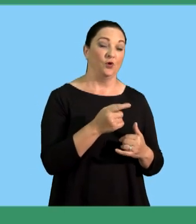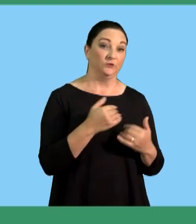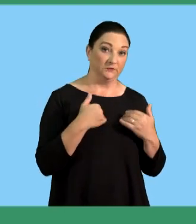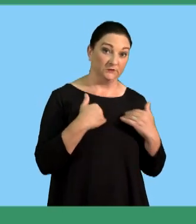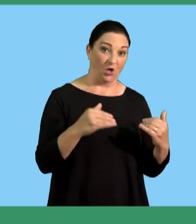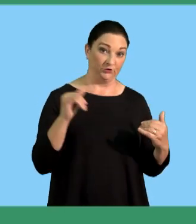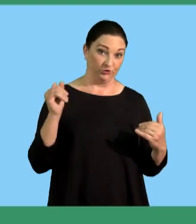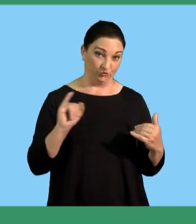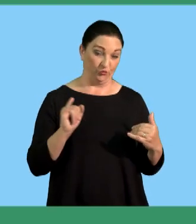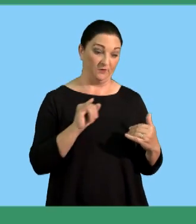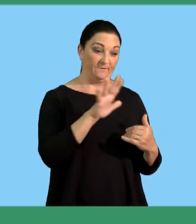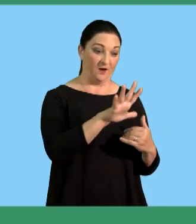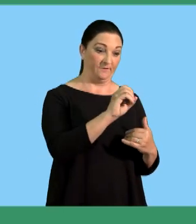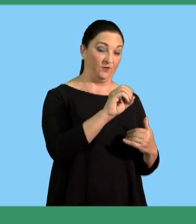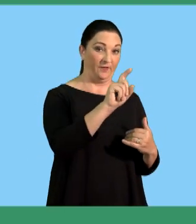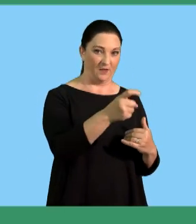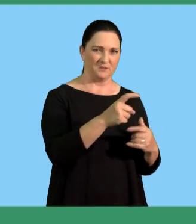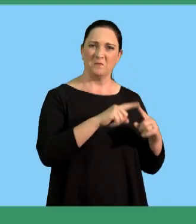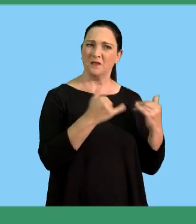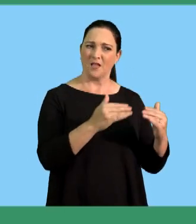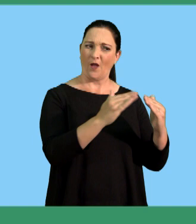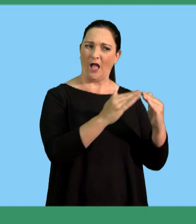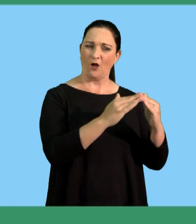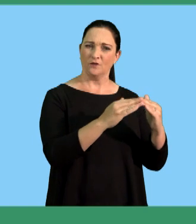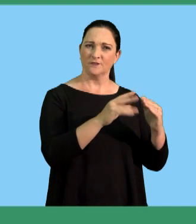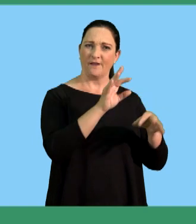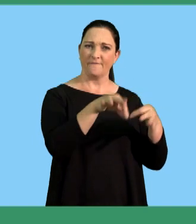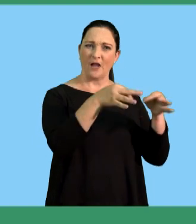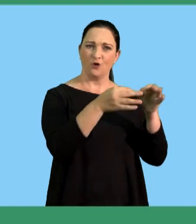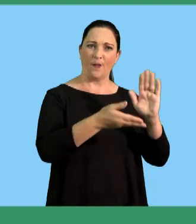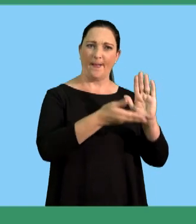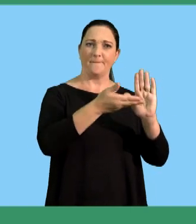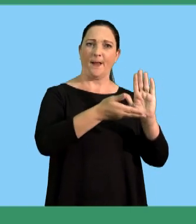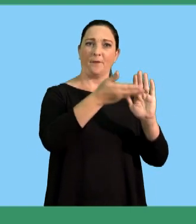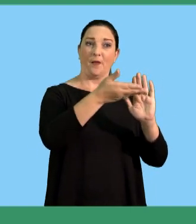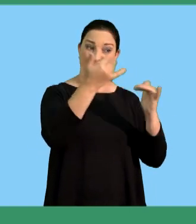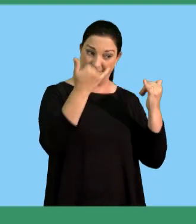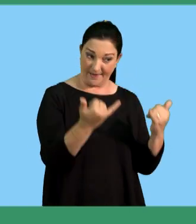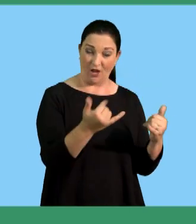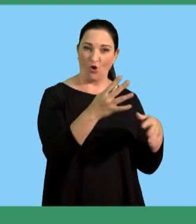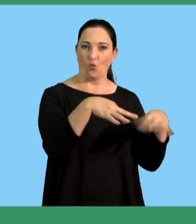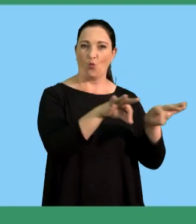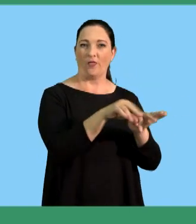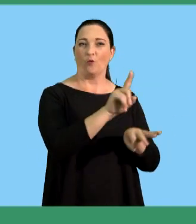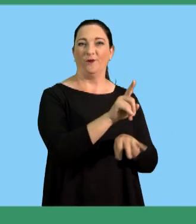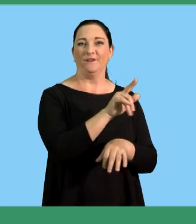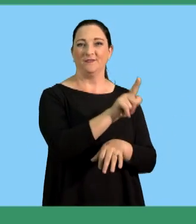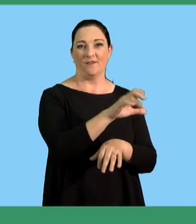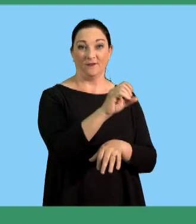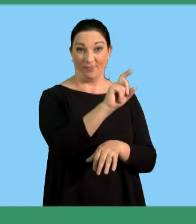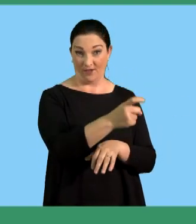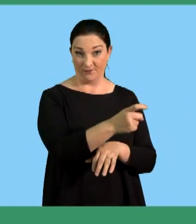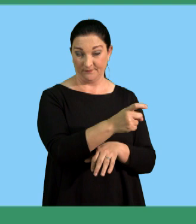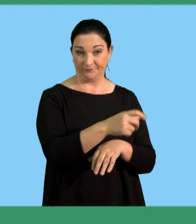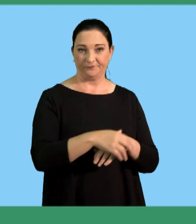is worth 500,000. But your house after 2 years appreciates. So it means your house now is 700,000, for example. So if